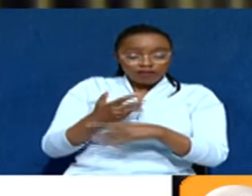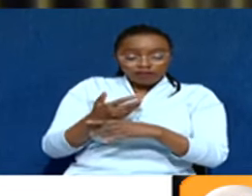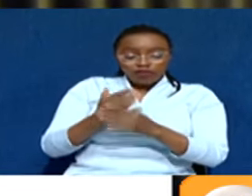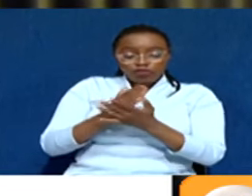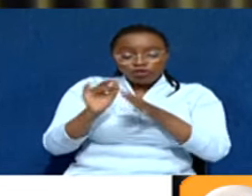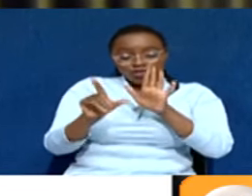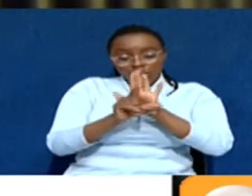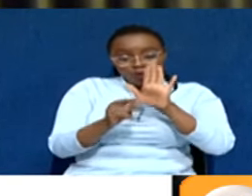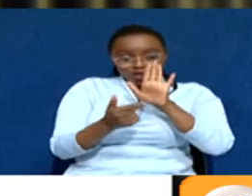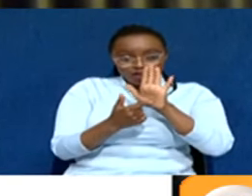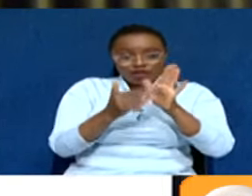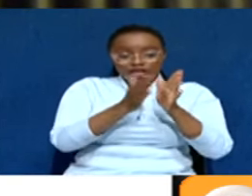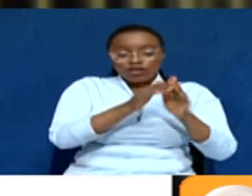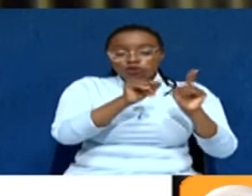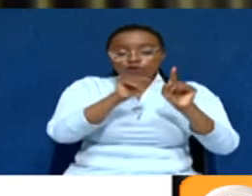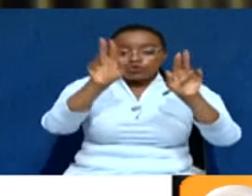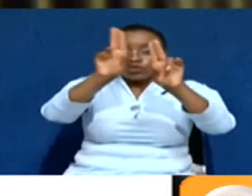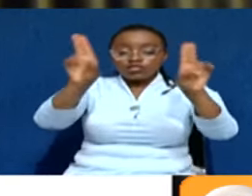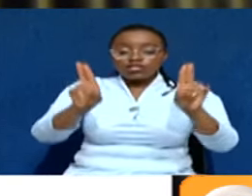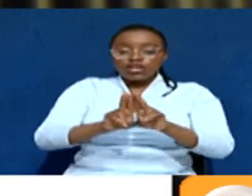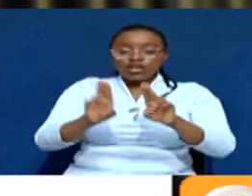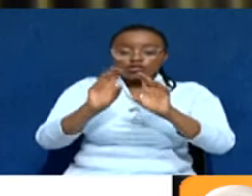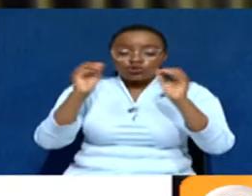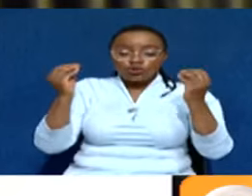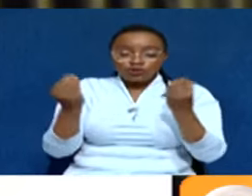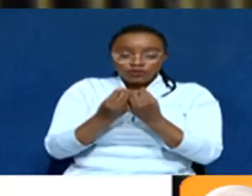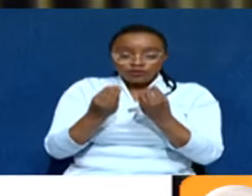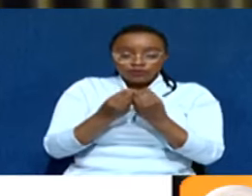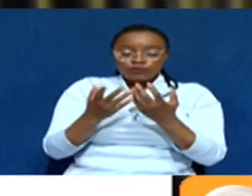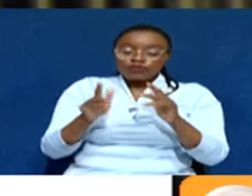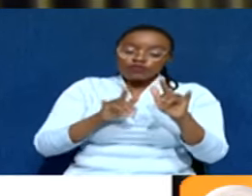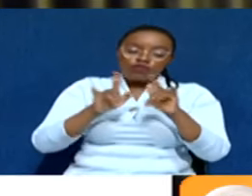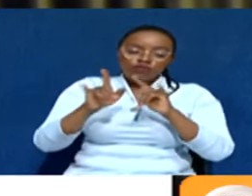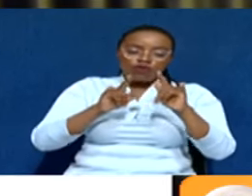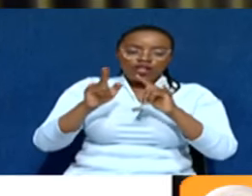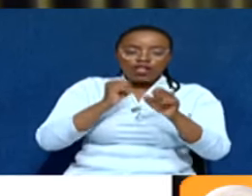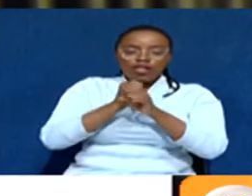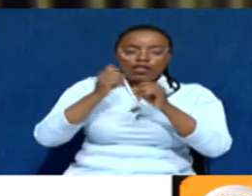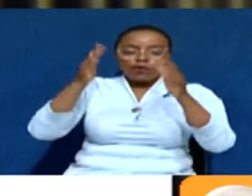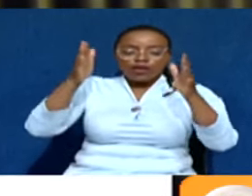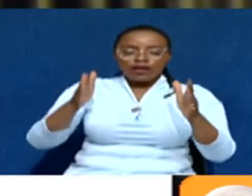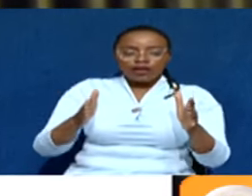and also International Organization of Migrant Workers